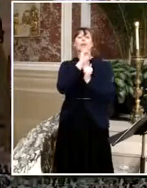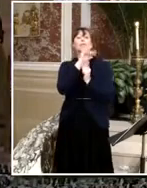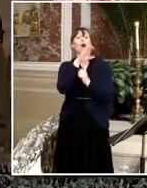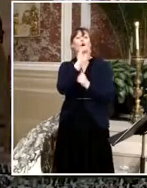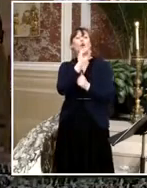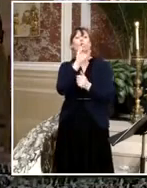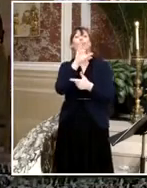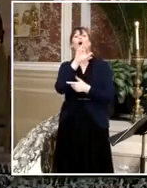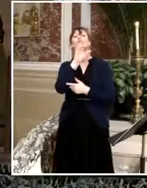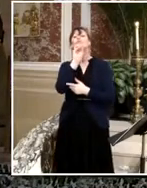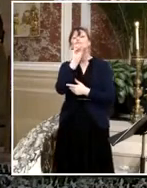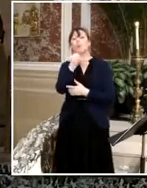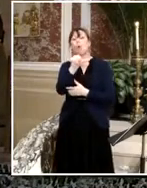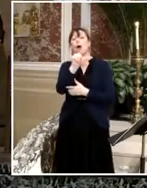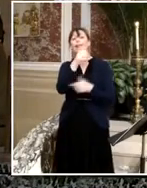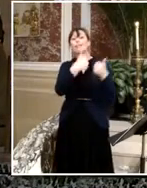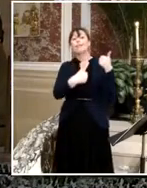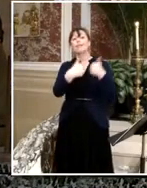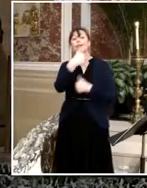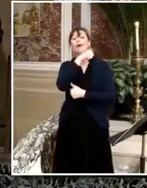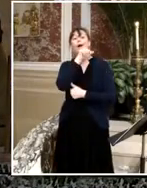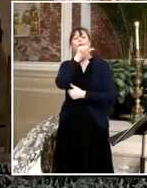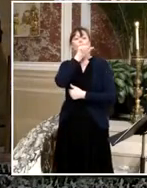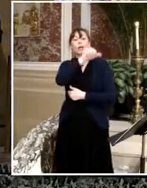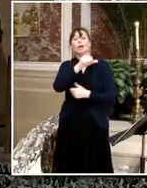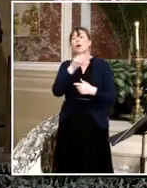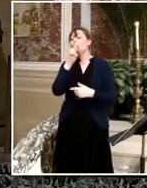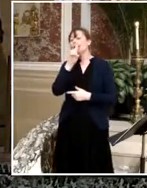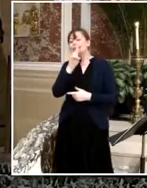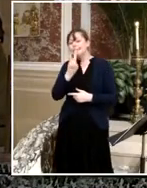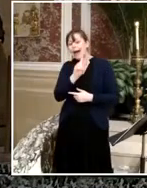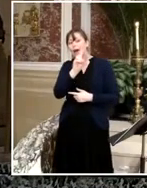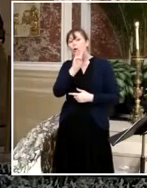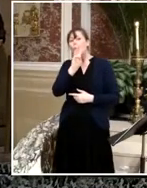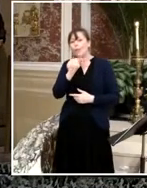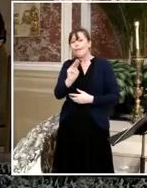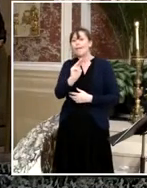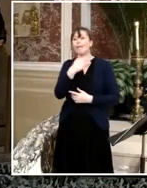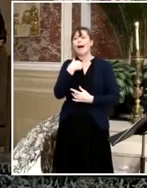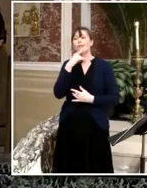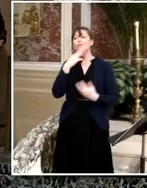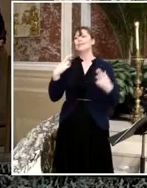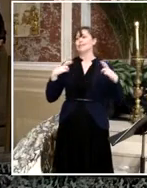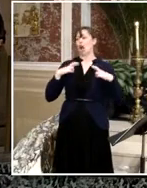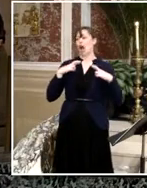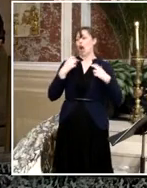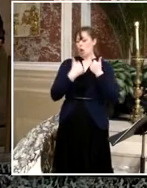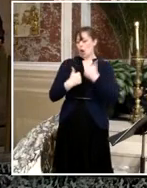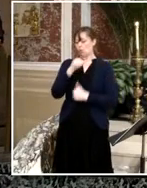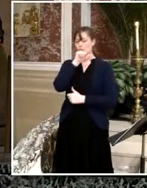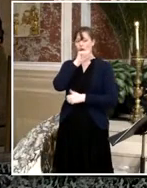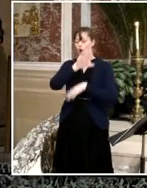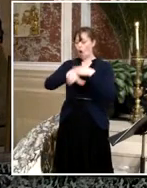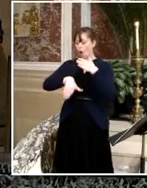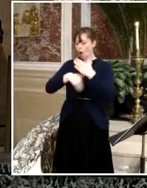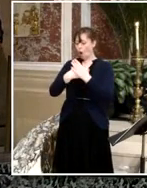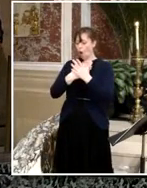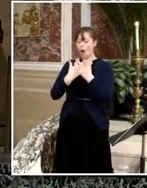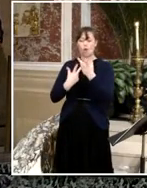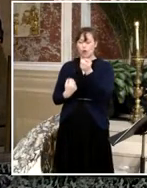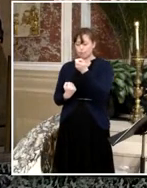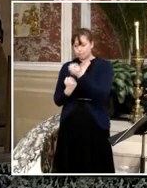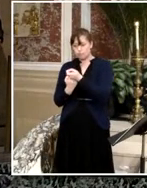Roy, our auxiliary bishops, with Donald William, our retired archbishop, and all those who, holding to the